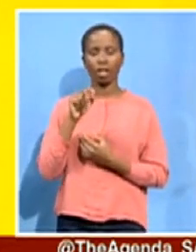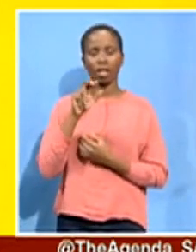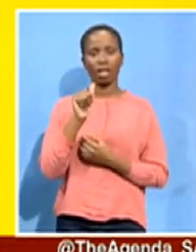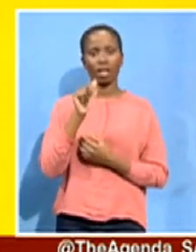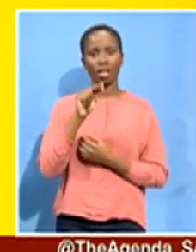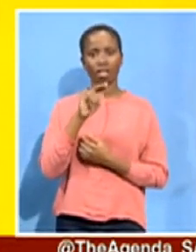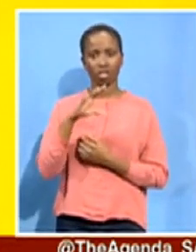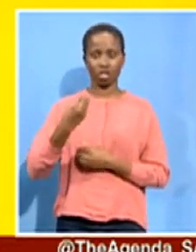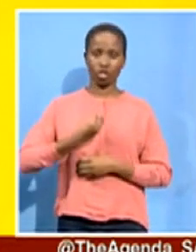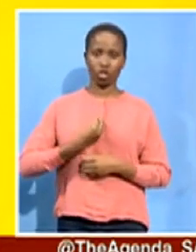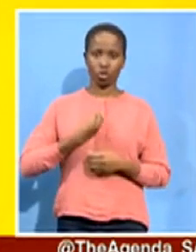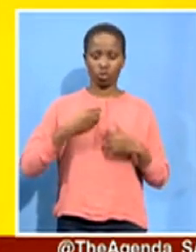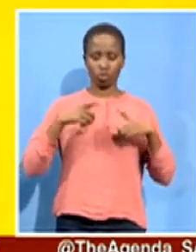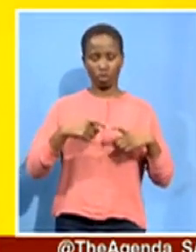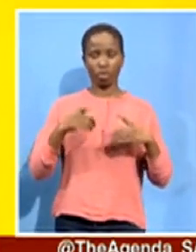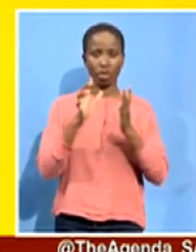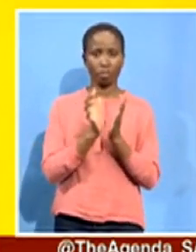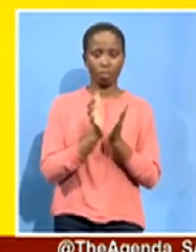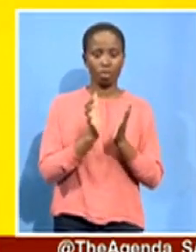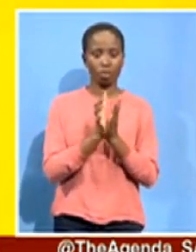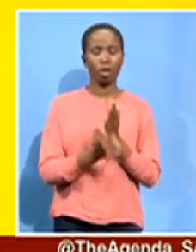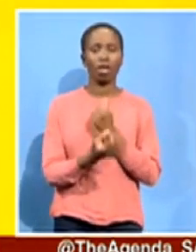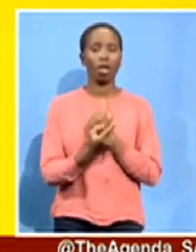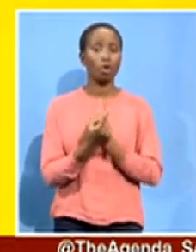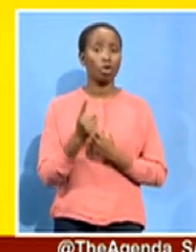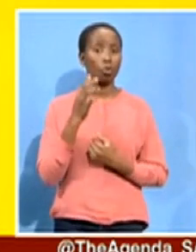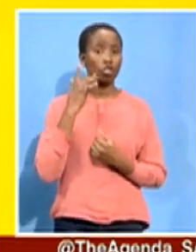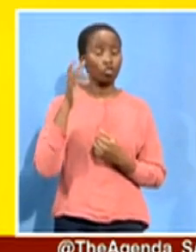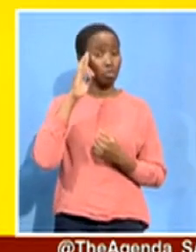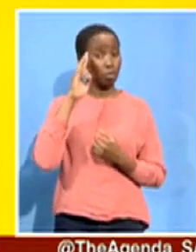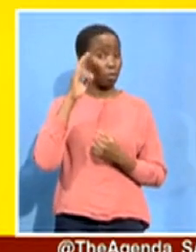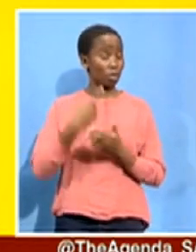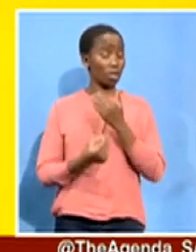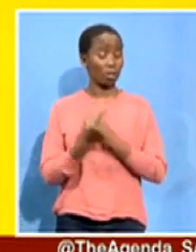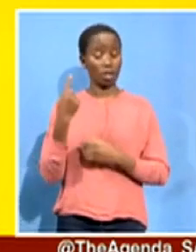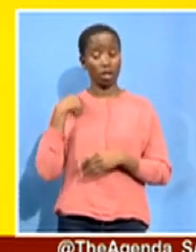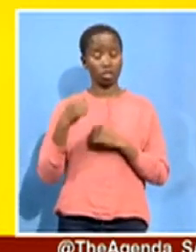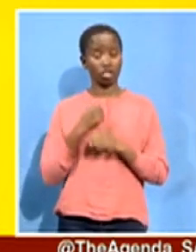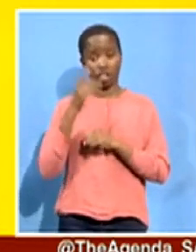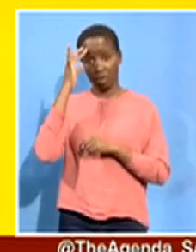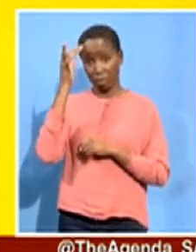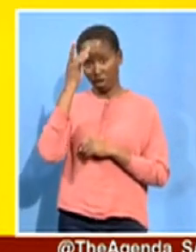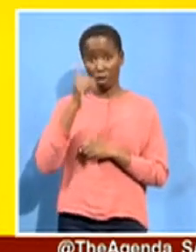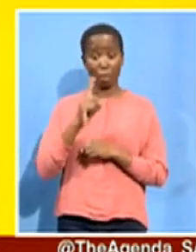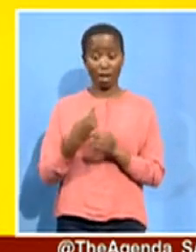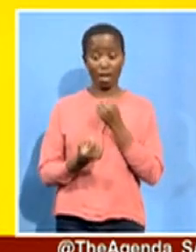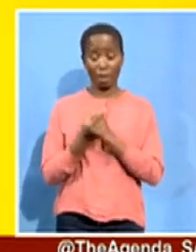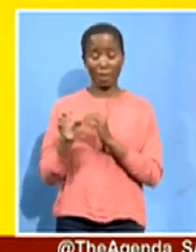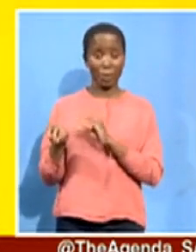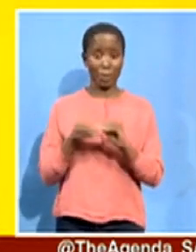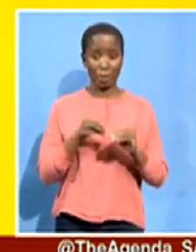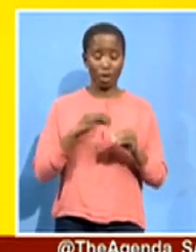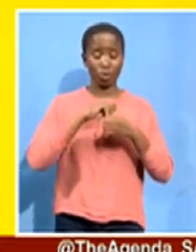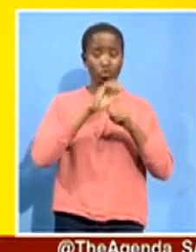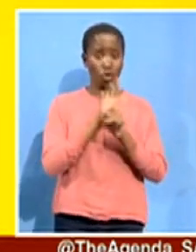supposed to happen last year in March, but of course we had the COVID-19 pandemic, which was actually unprecedented. But I mean,